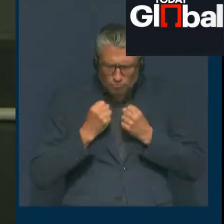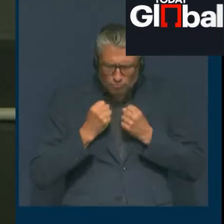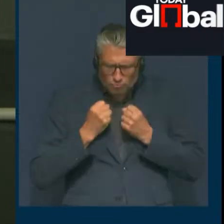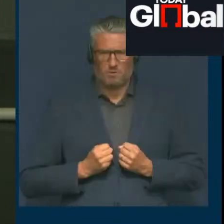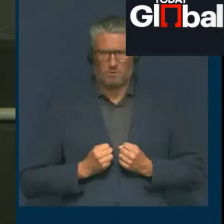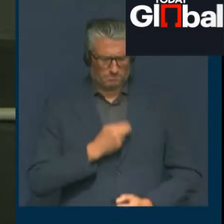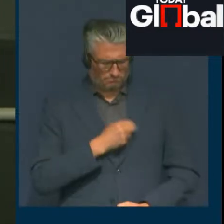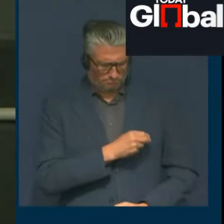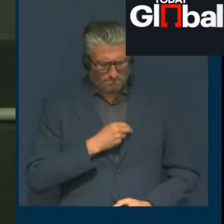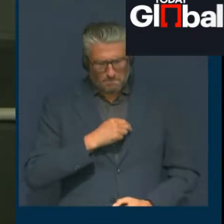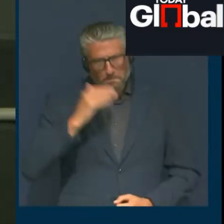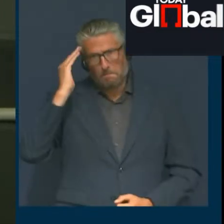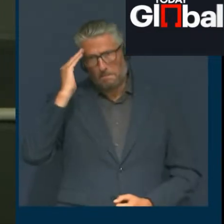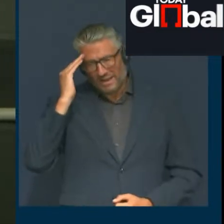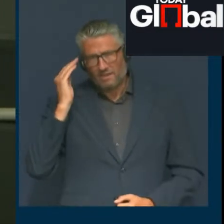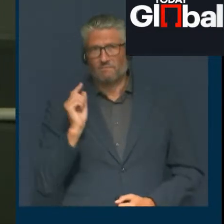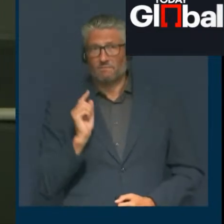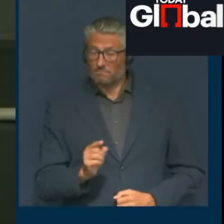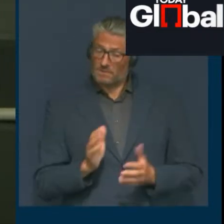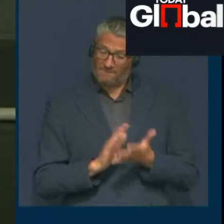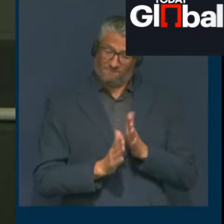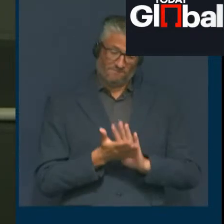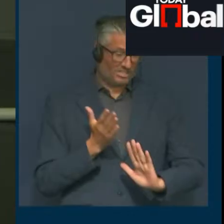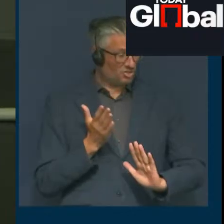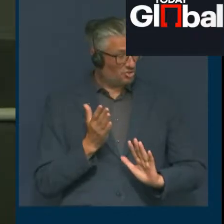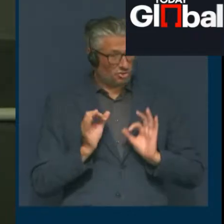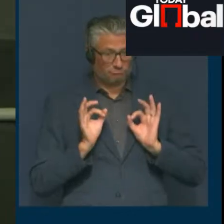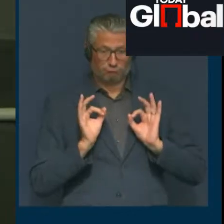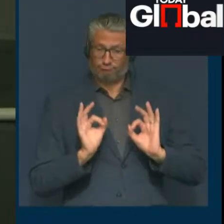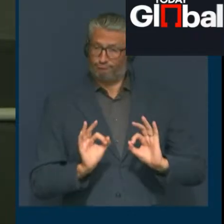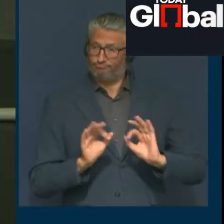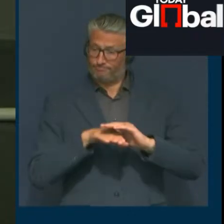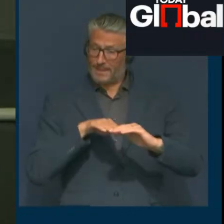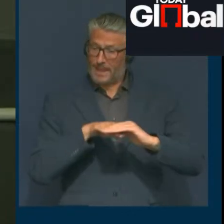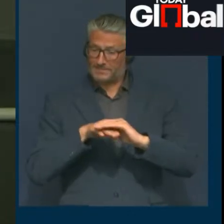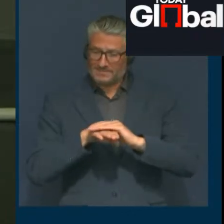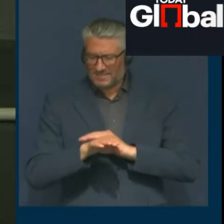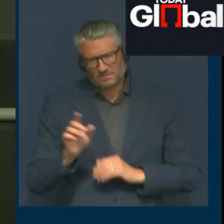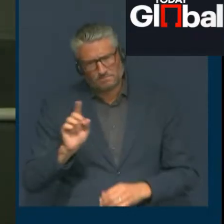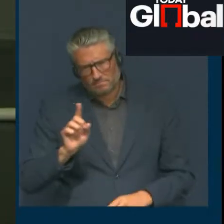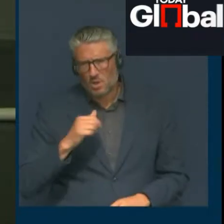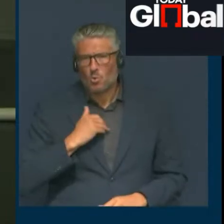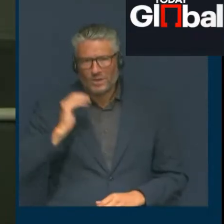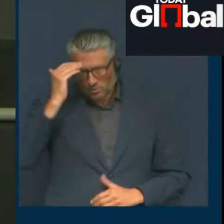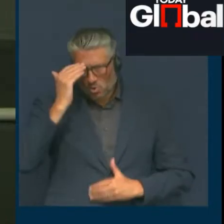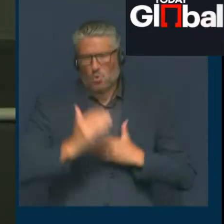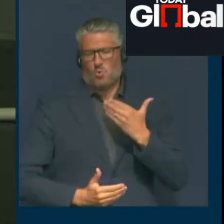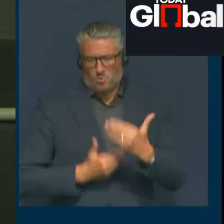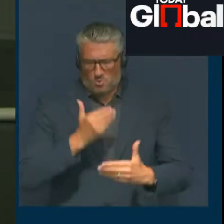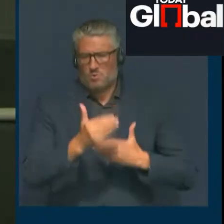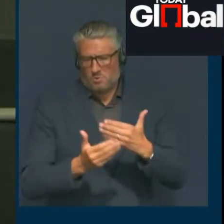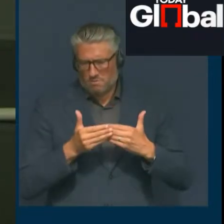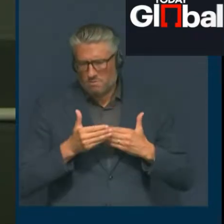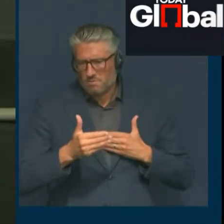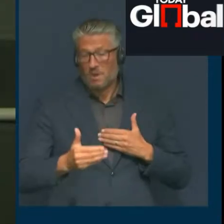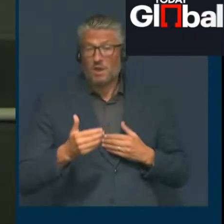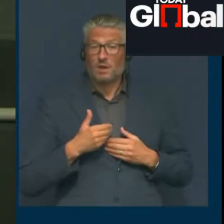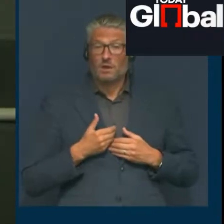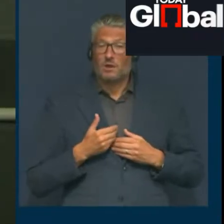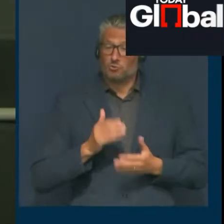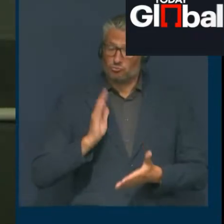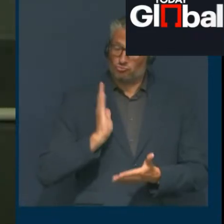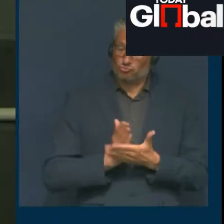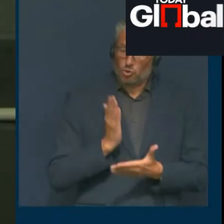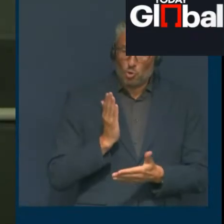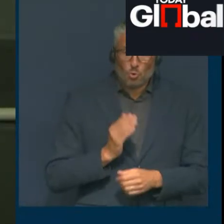to itself, but a means. We have learned during this journey that real empowerment does not mean only the provision